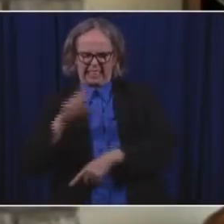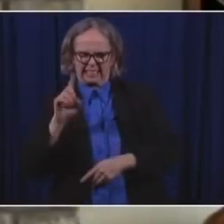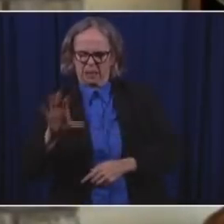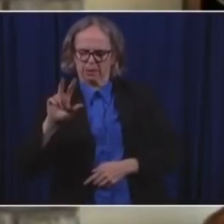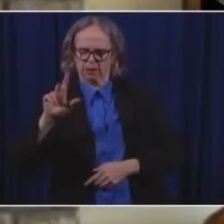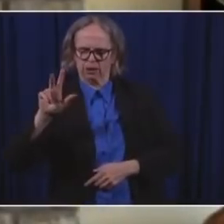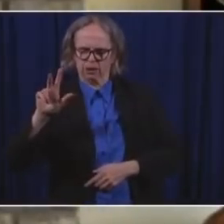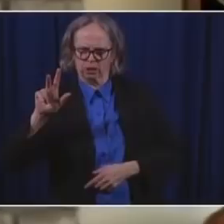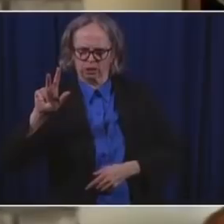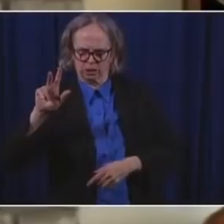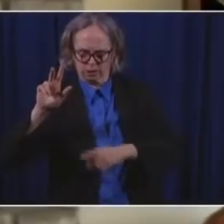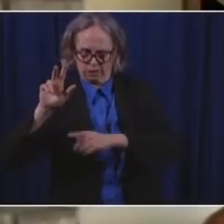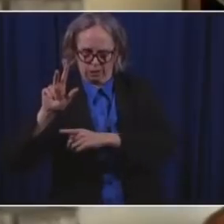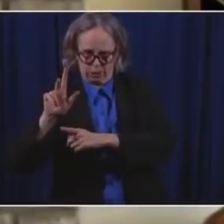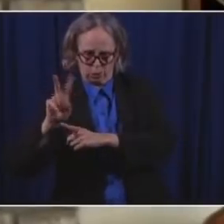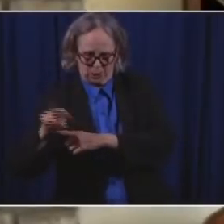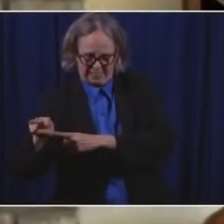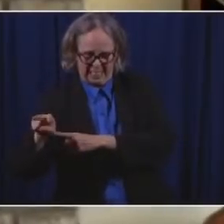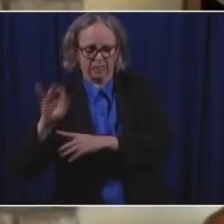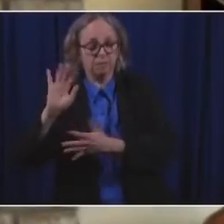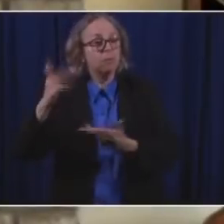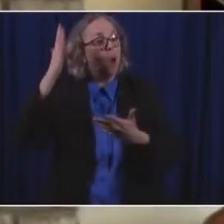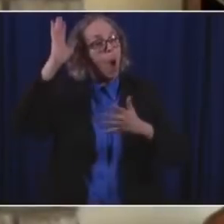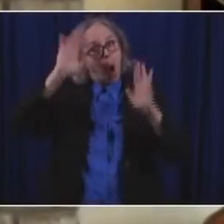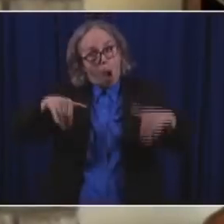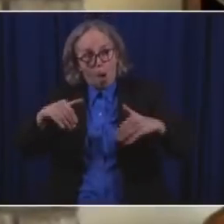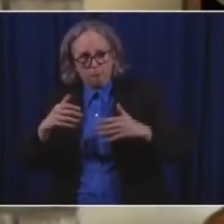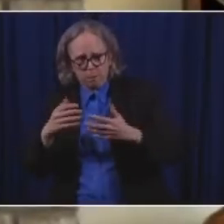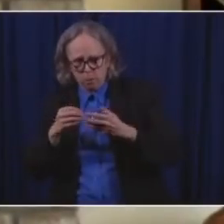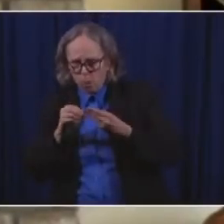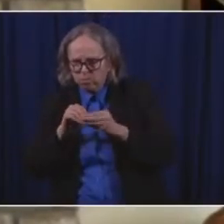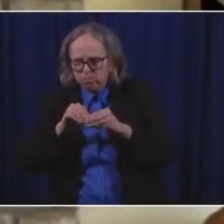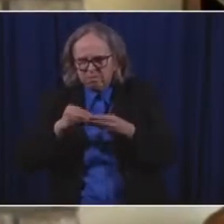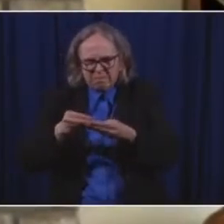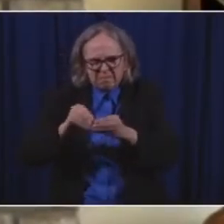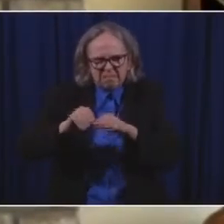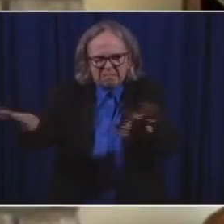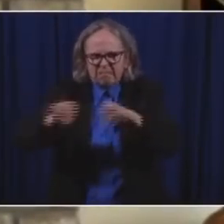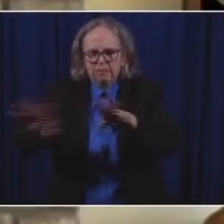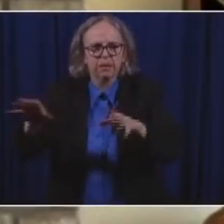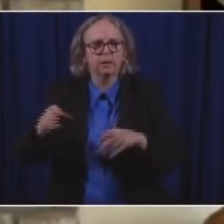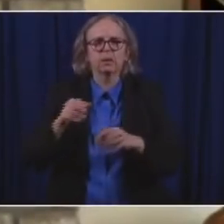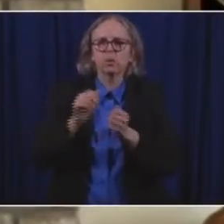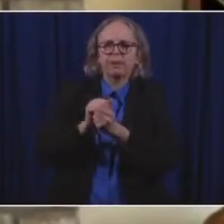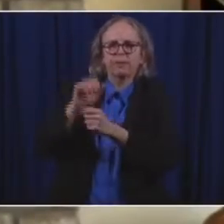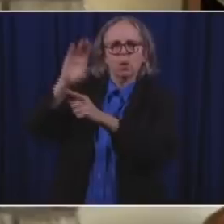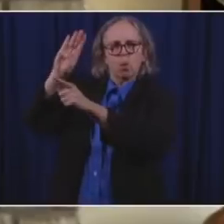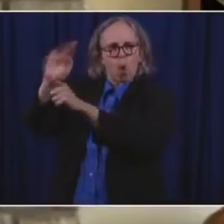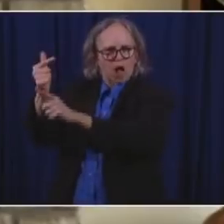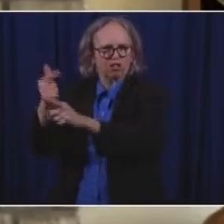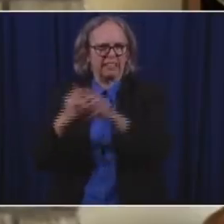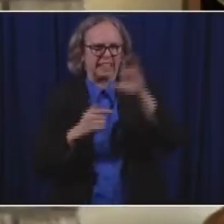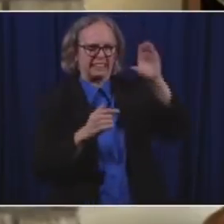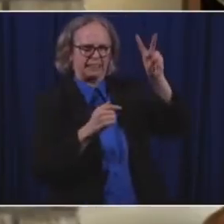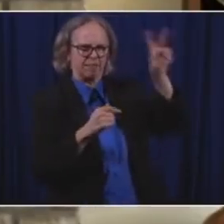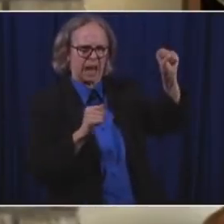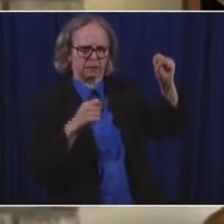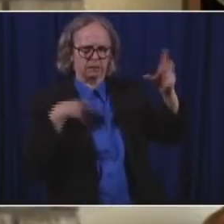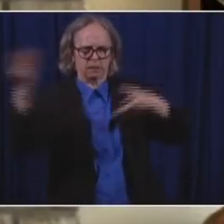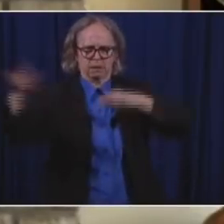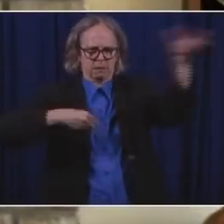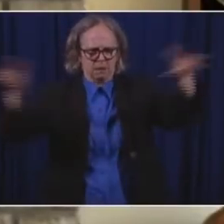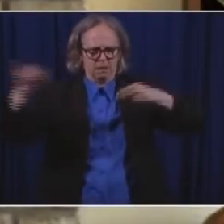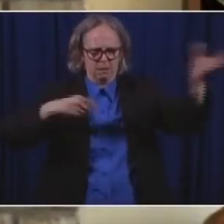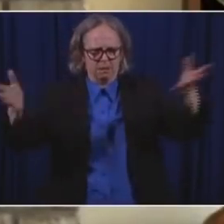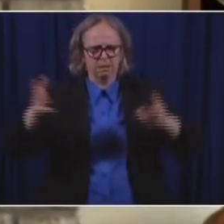Those, will continue to go then through Walgreens and CVS, and those will go directly. They will